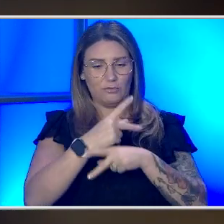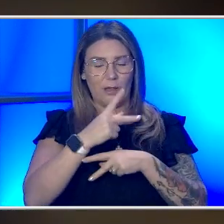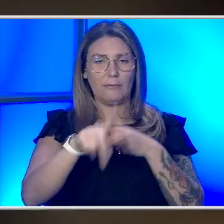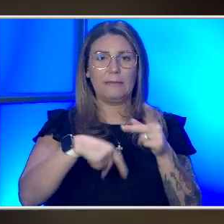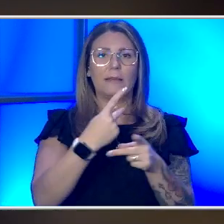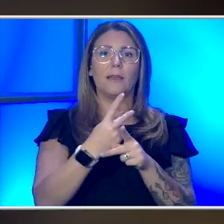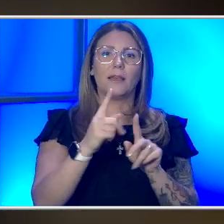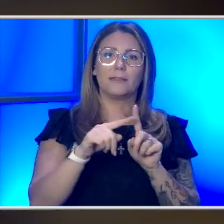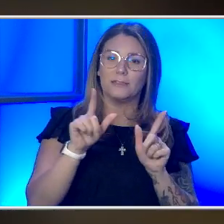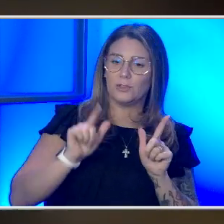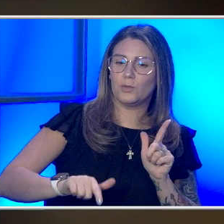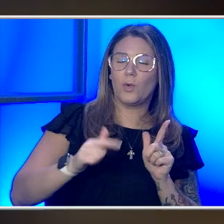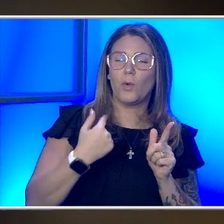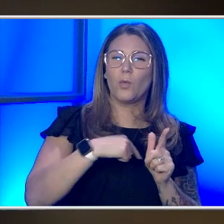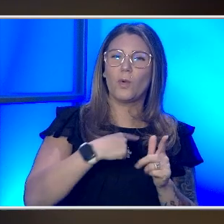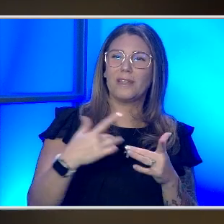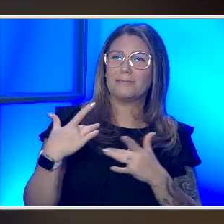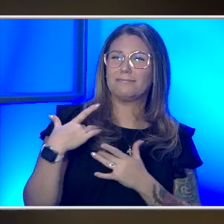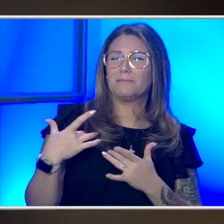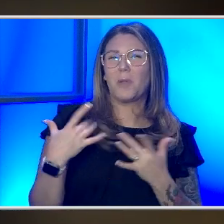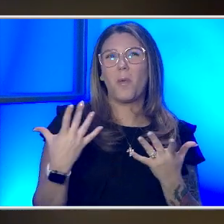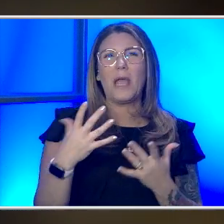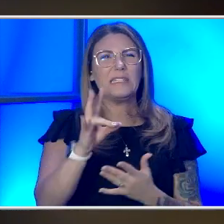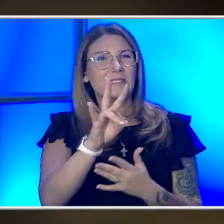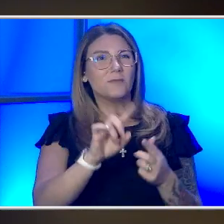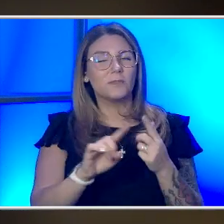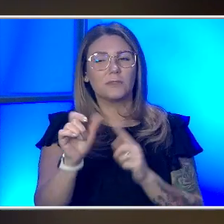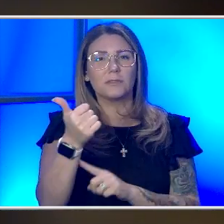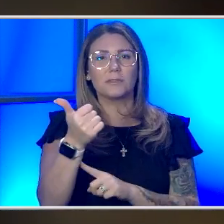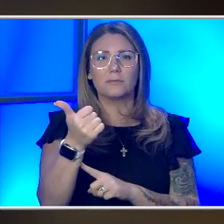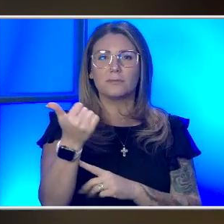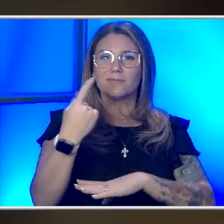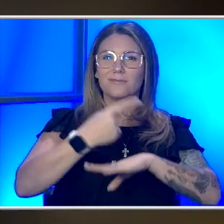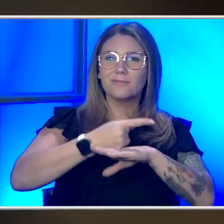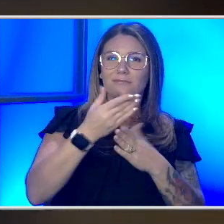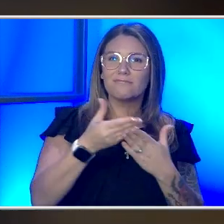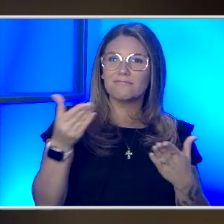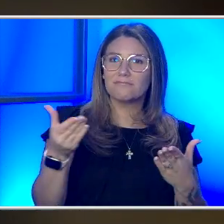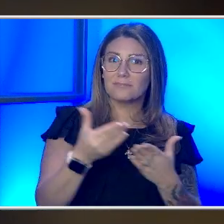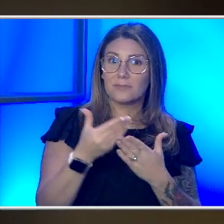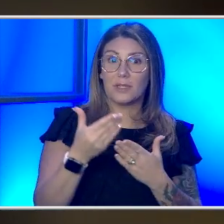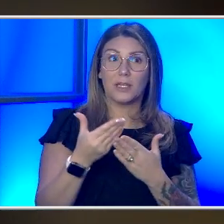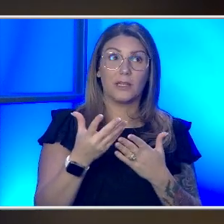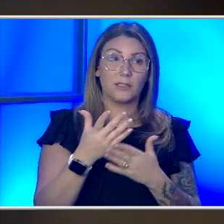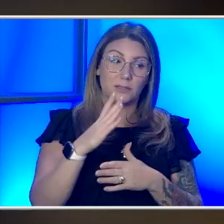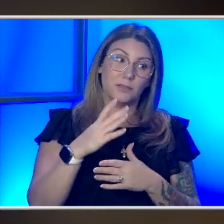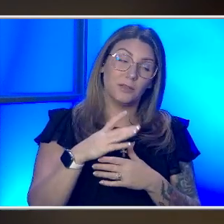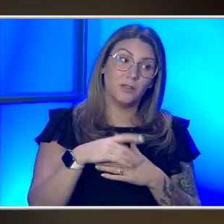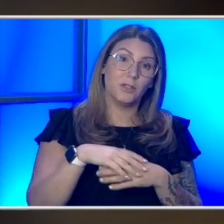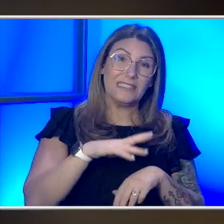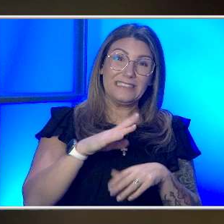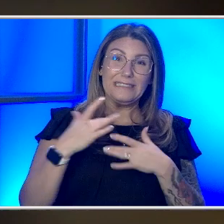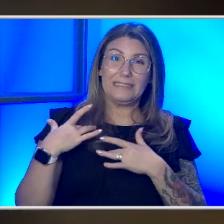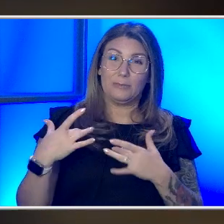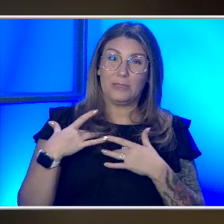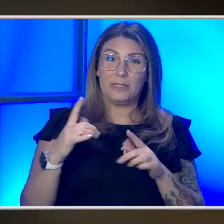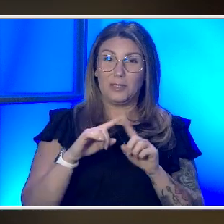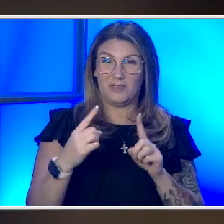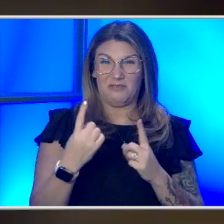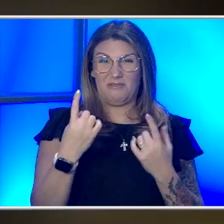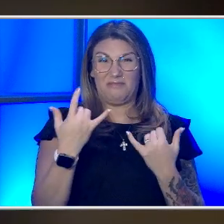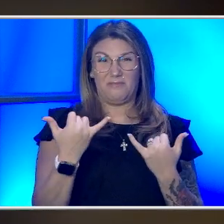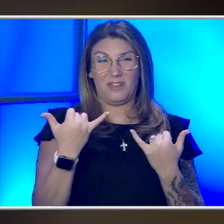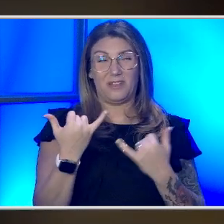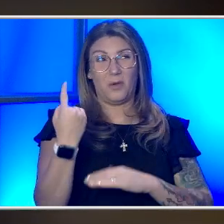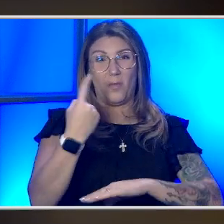7 to 10 day supply on hand at all times. So we're sitting at about a 1 day supply for our O types,